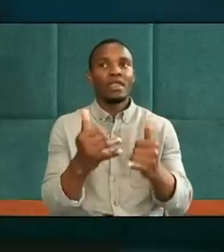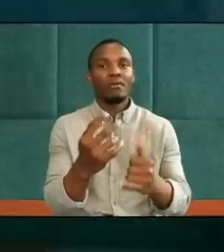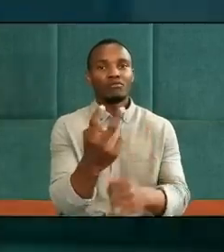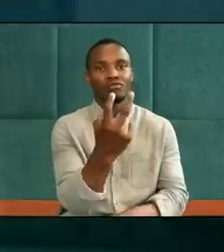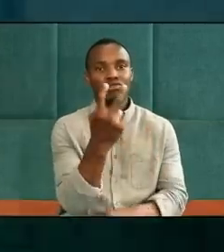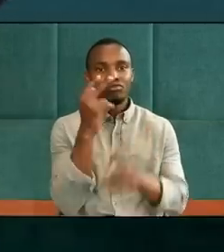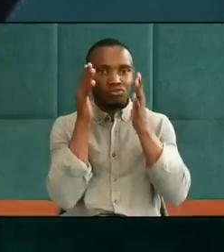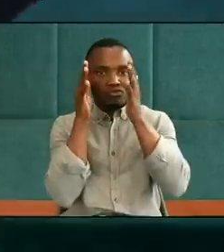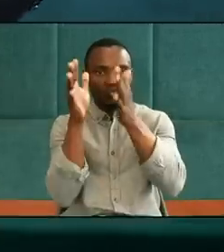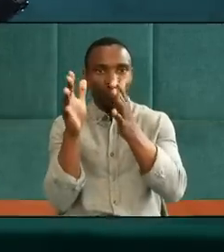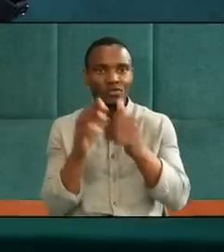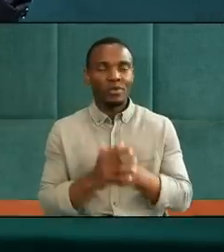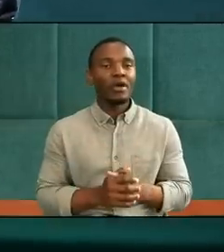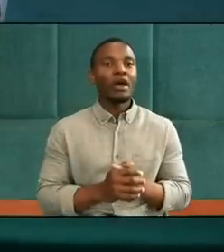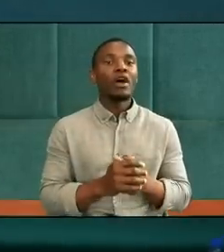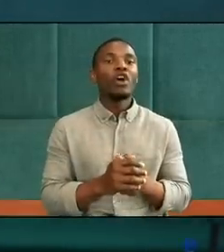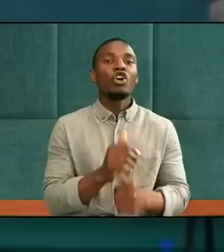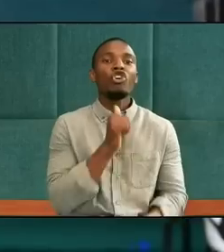Watch me.